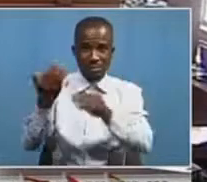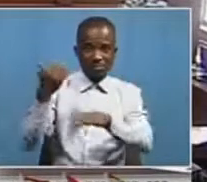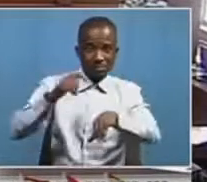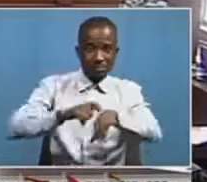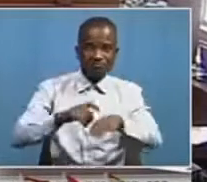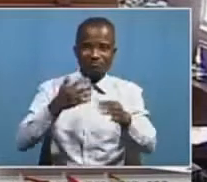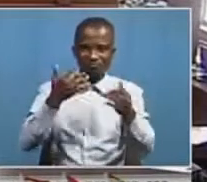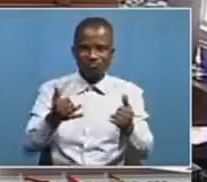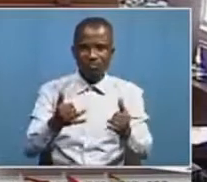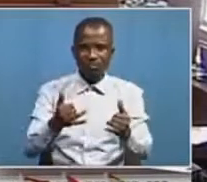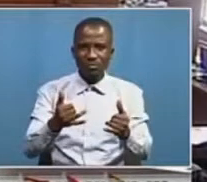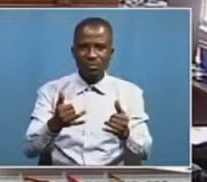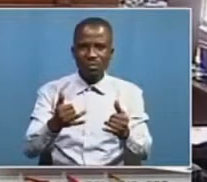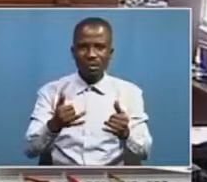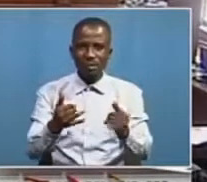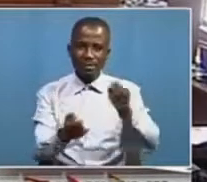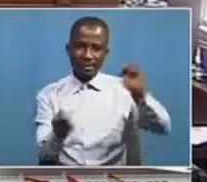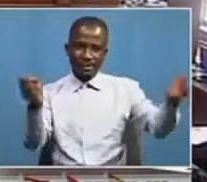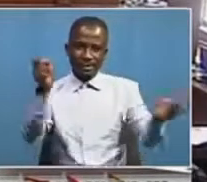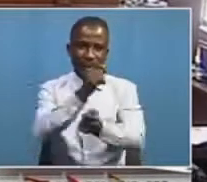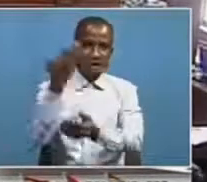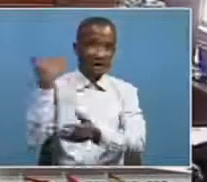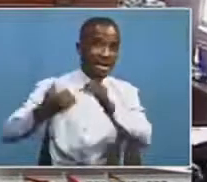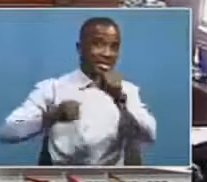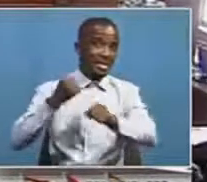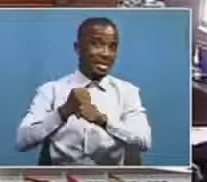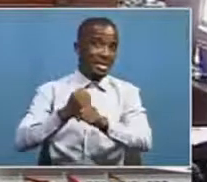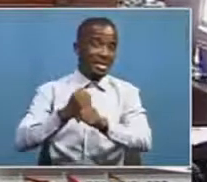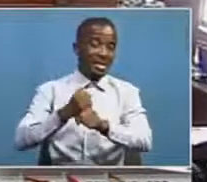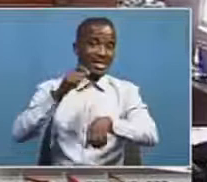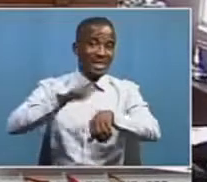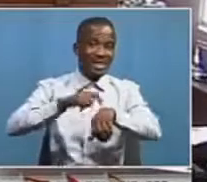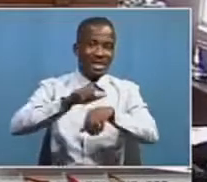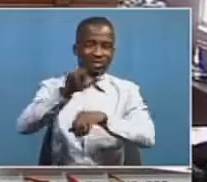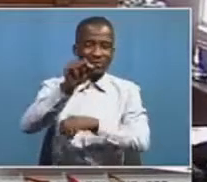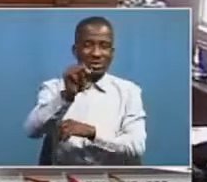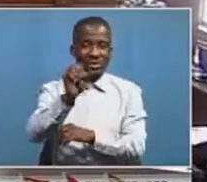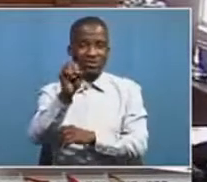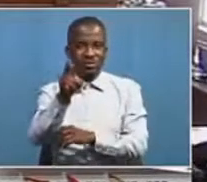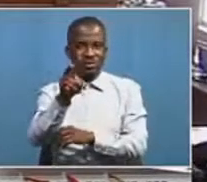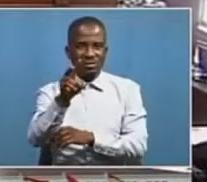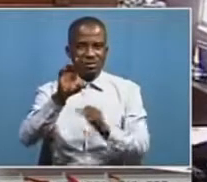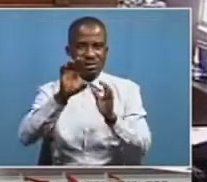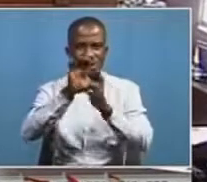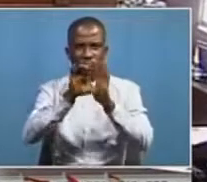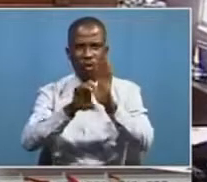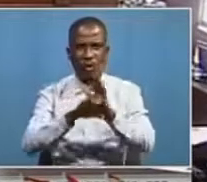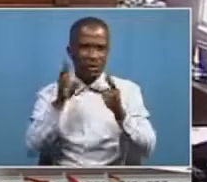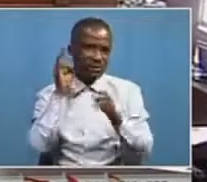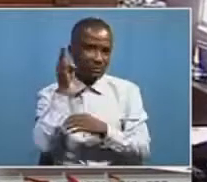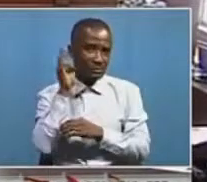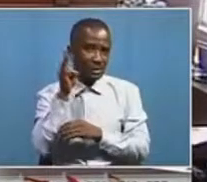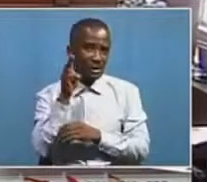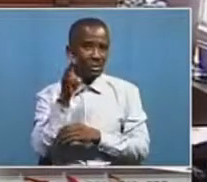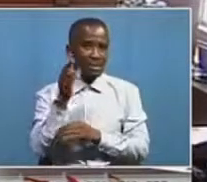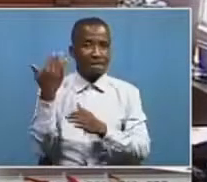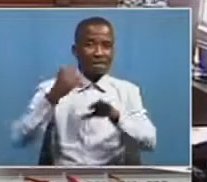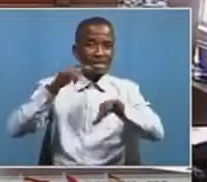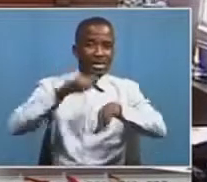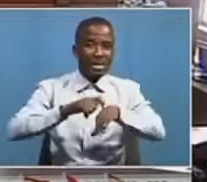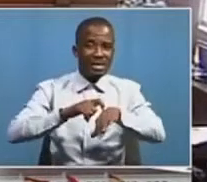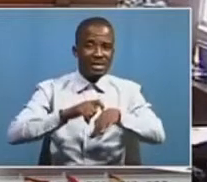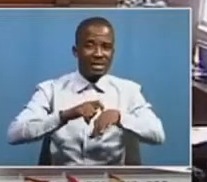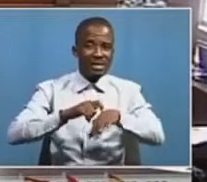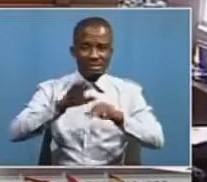as first respondent, as president-elect, as a novelty done in the constitutional history of the Fourth Republic. Answer